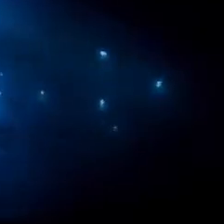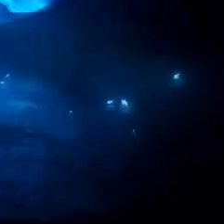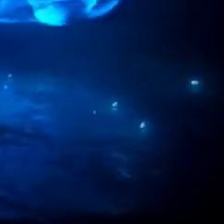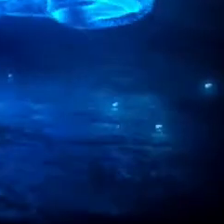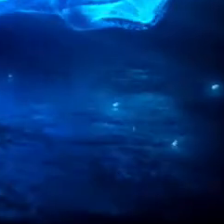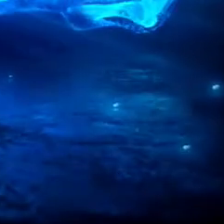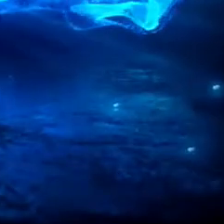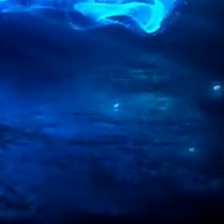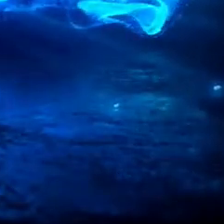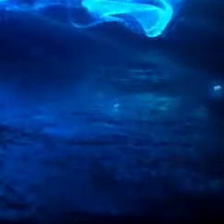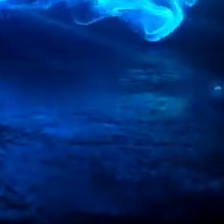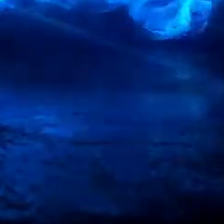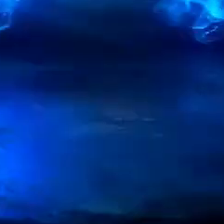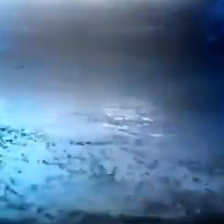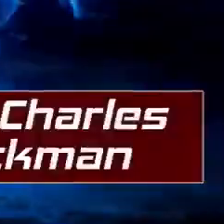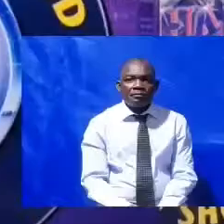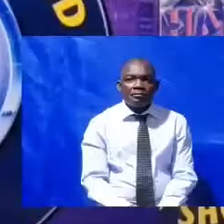going.